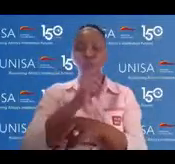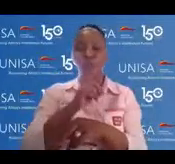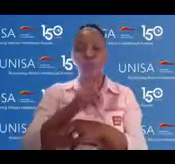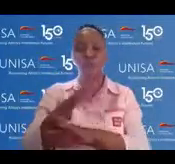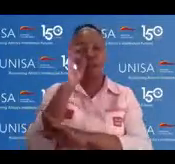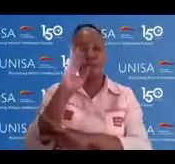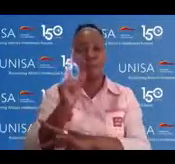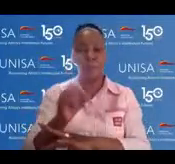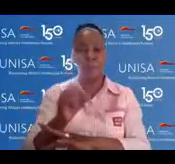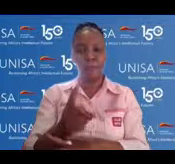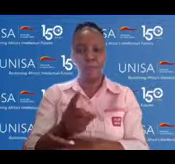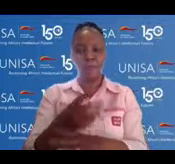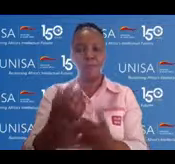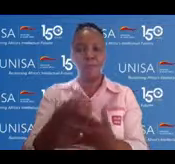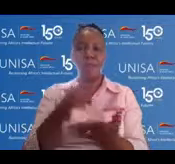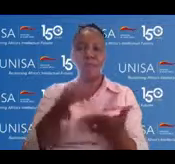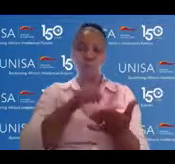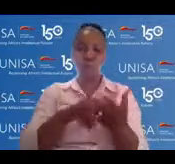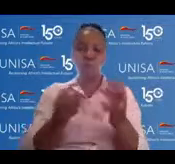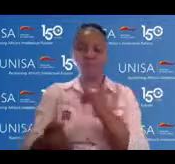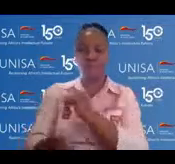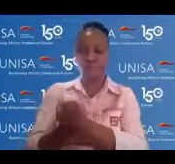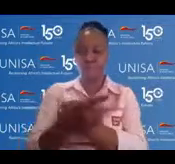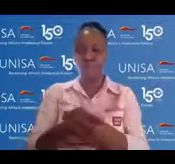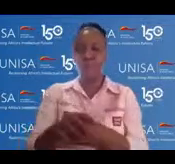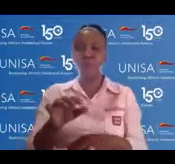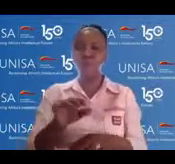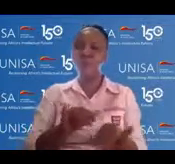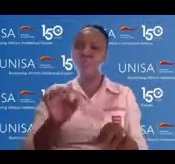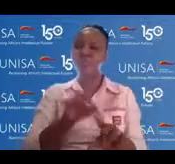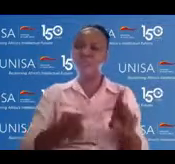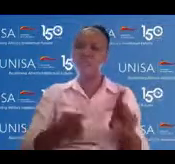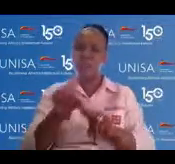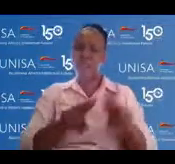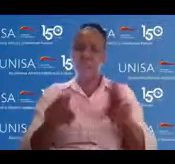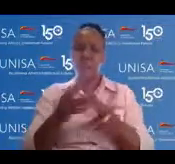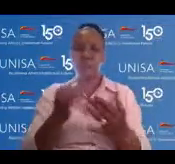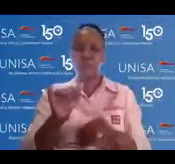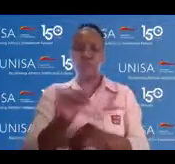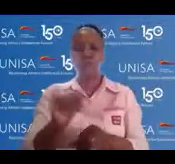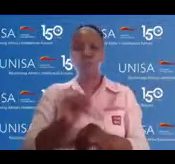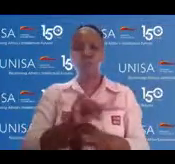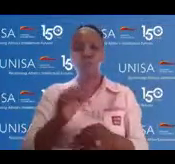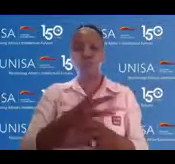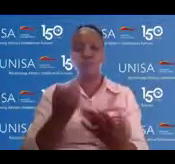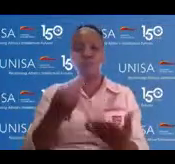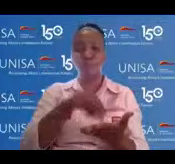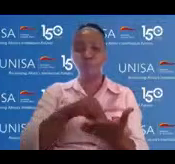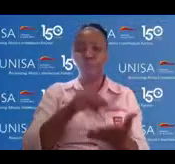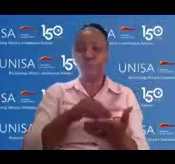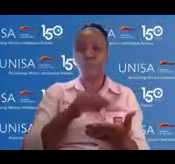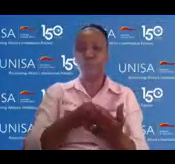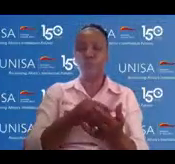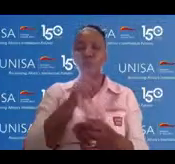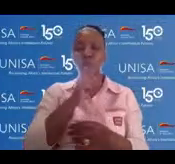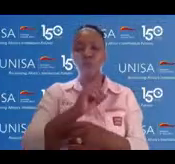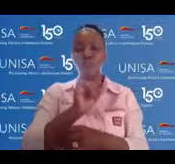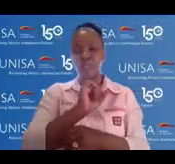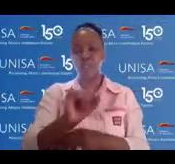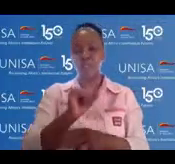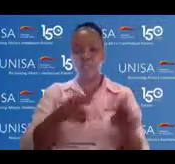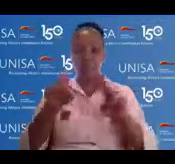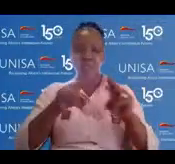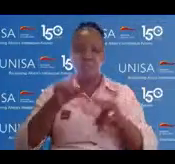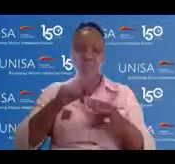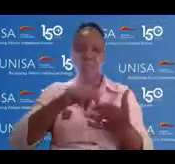running. Go check which modules, what invigilating tools you're using, so that we can also just get a better idea of what you guys